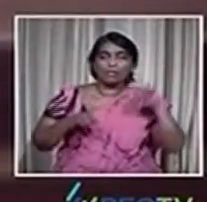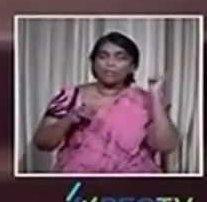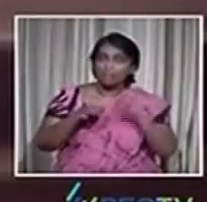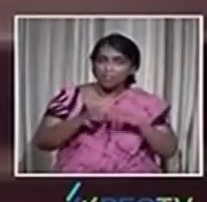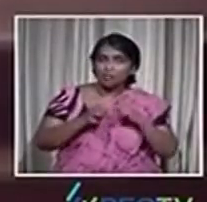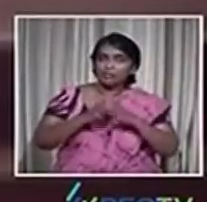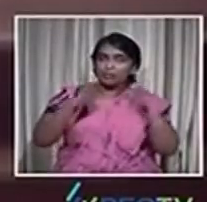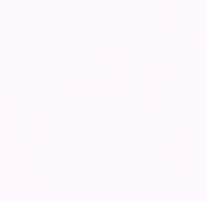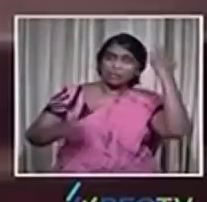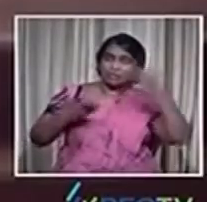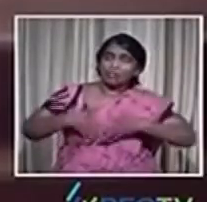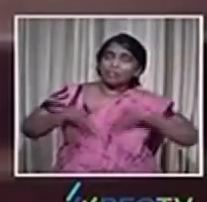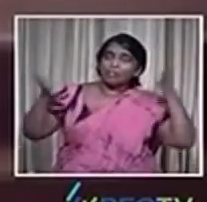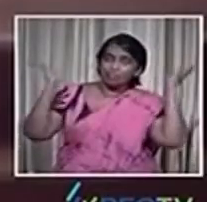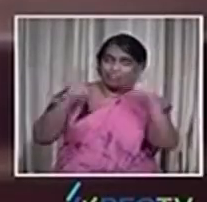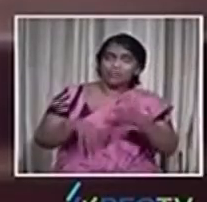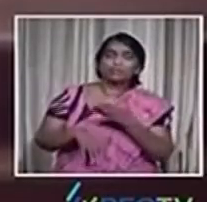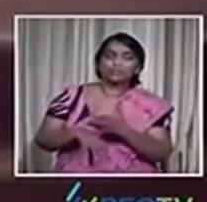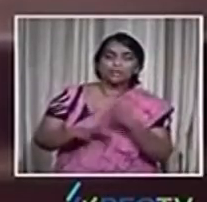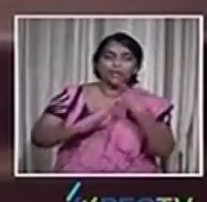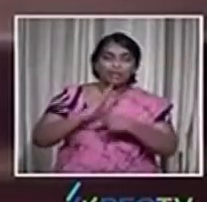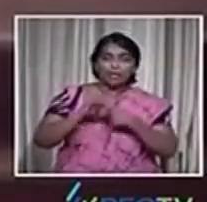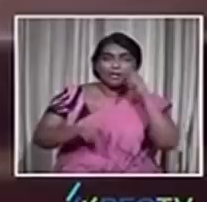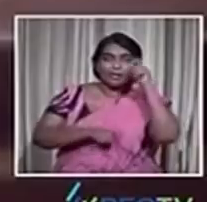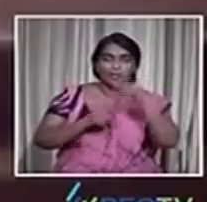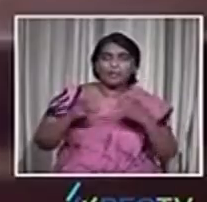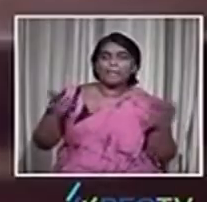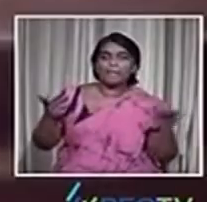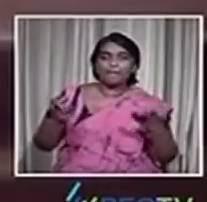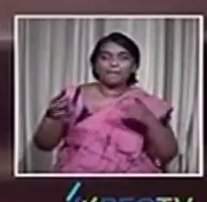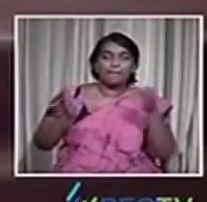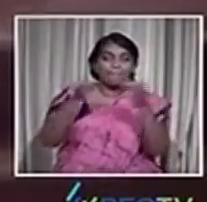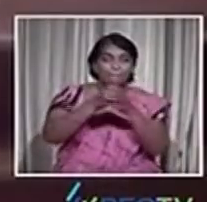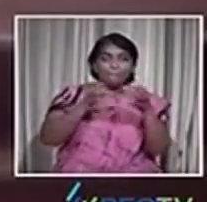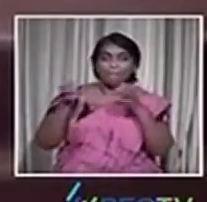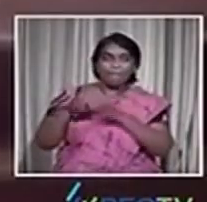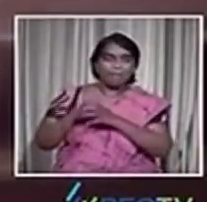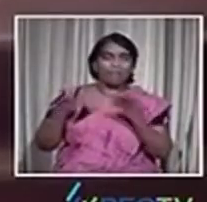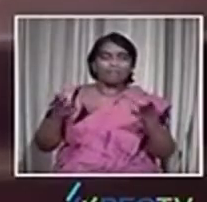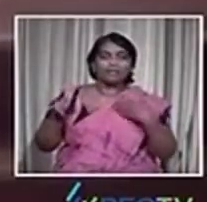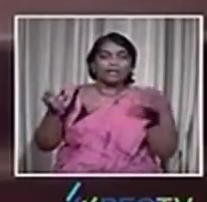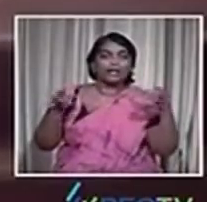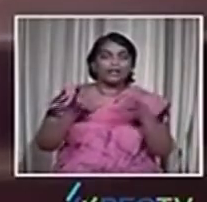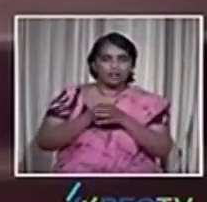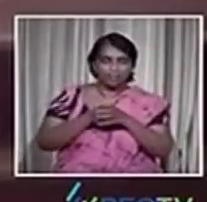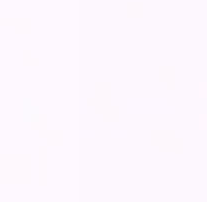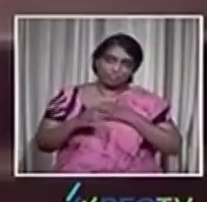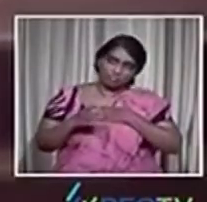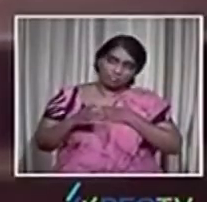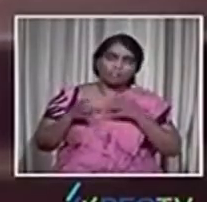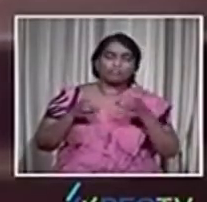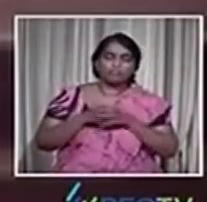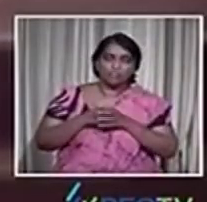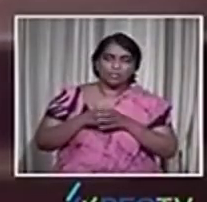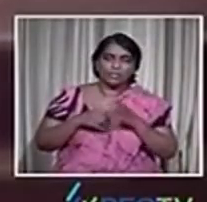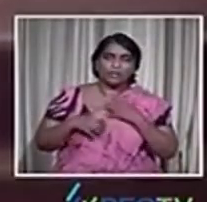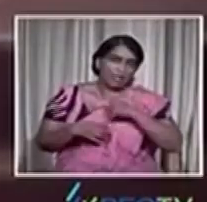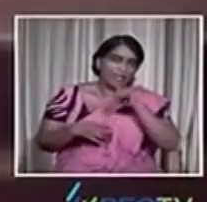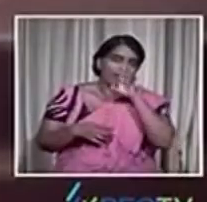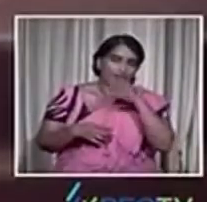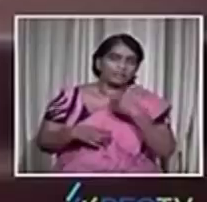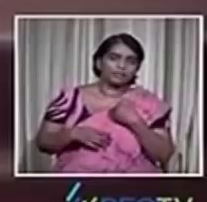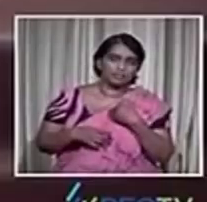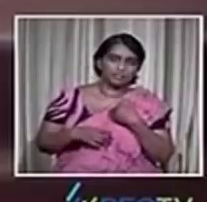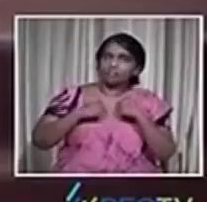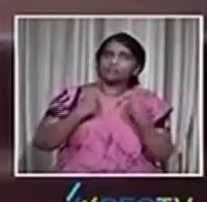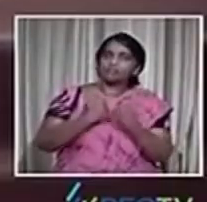SJB, Anrukumara Disanayaka, partly Ranavaka. What are we doing? Namal Rajapaksa questioned what would happen if Gotabaya Rajapaksa resigns. There